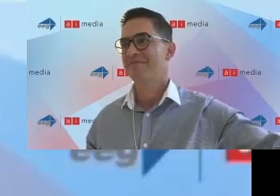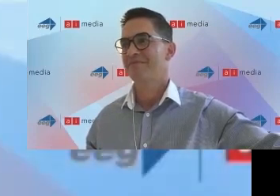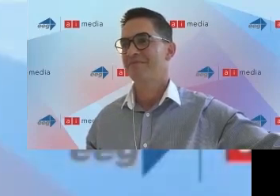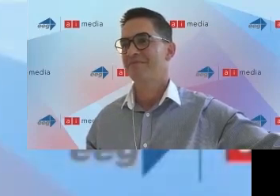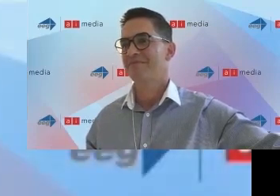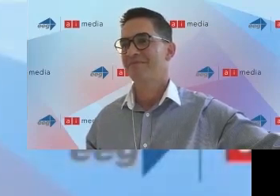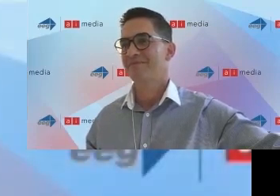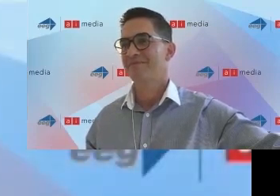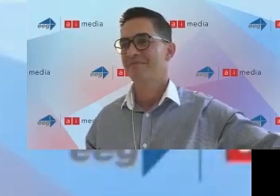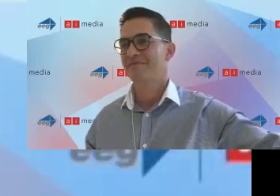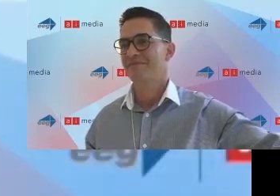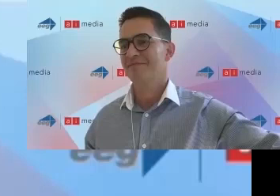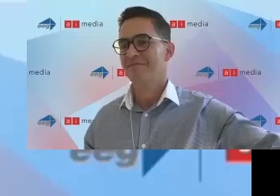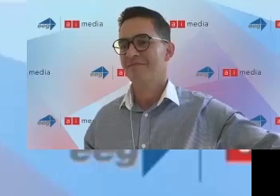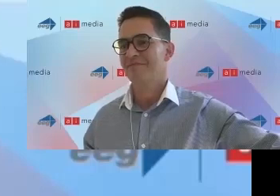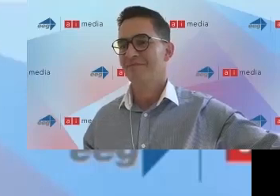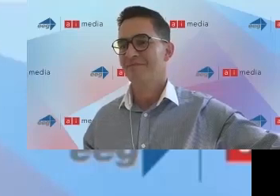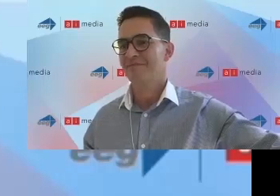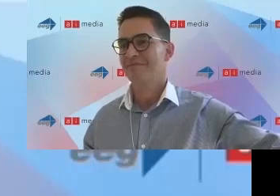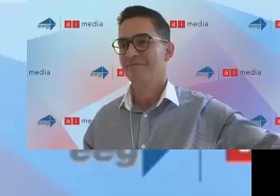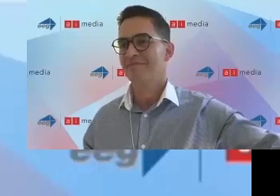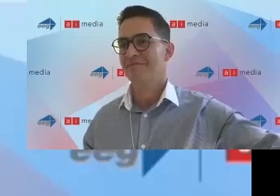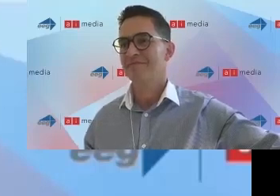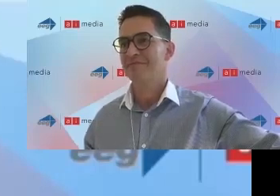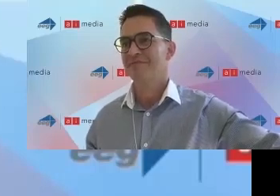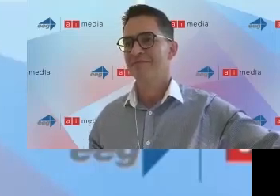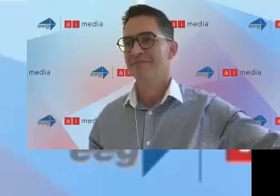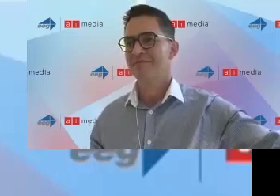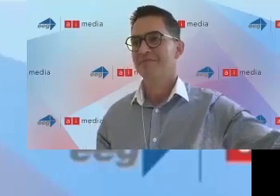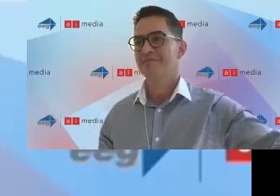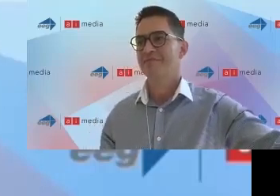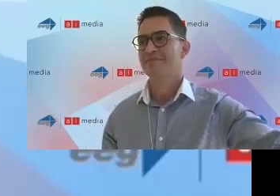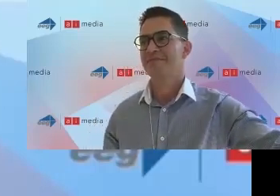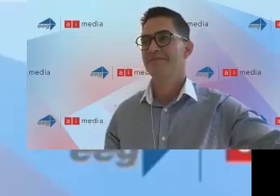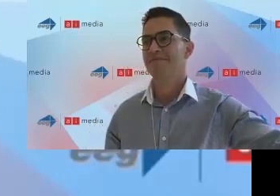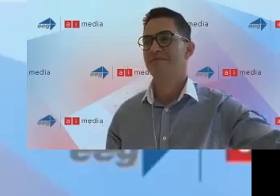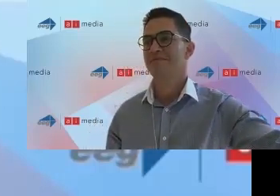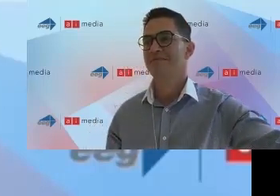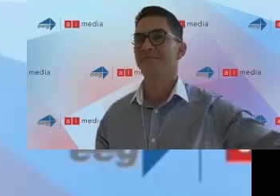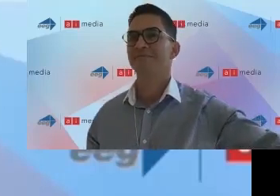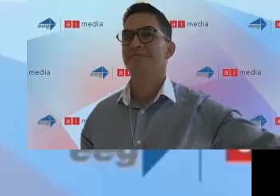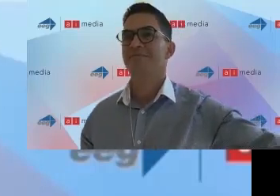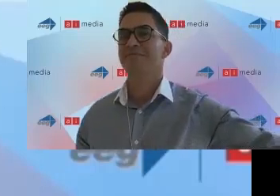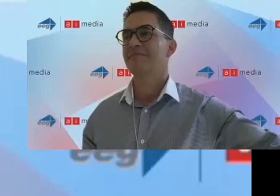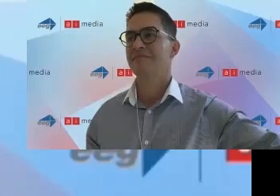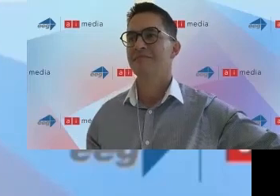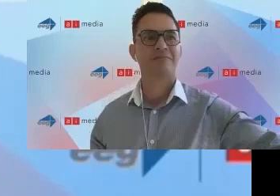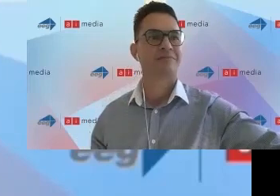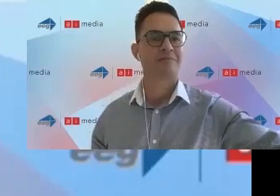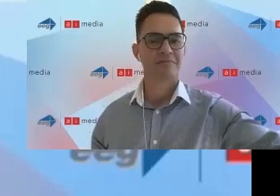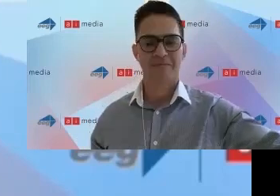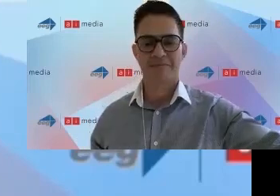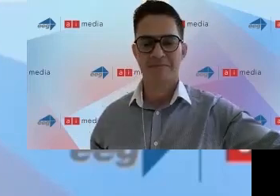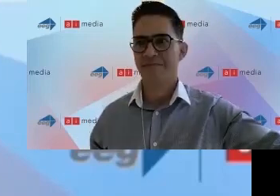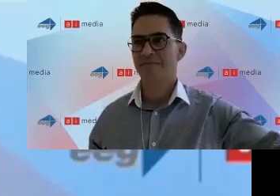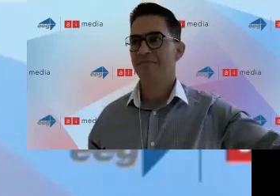Welcome everybody, I'm John Bird, Chief Financial Officer at AI Media. Now I joined AI Media at the start of this year, almost immediately became involved